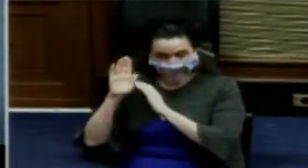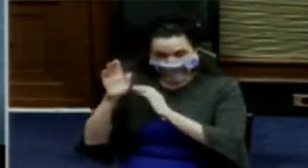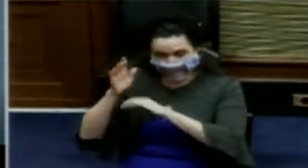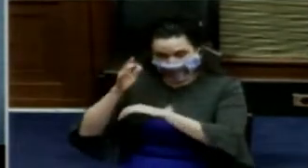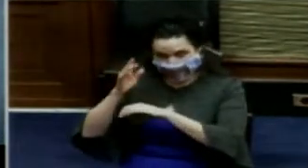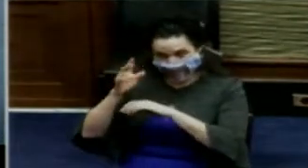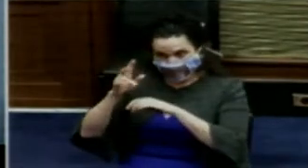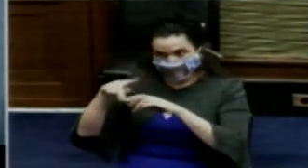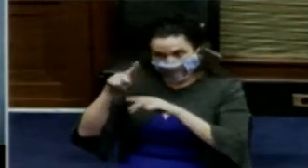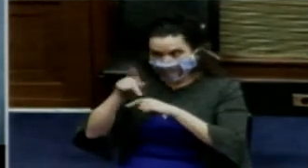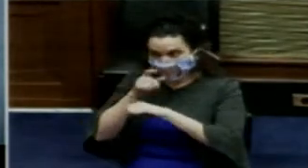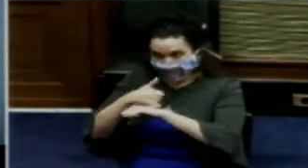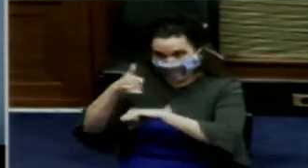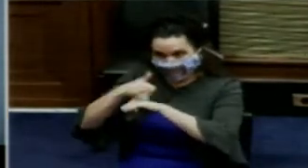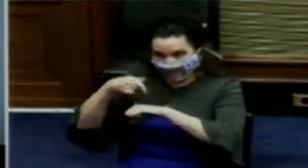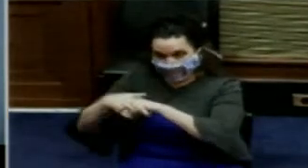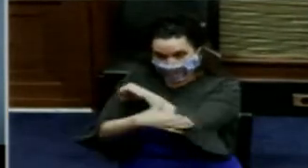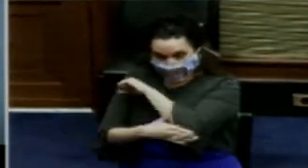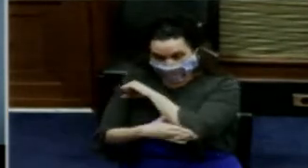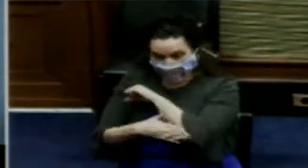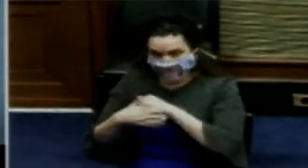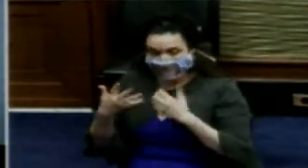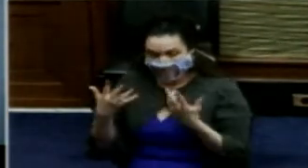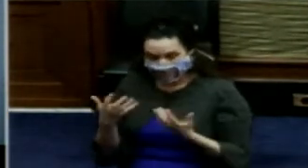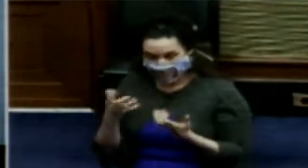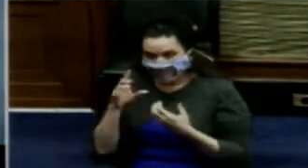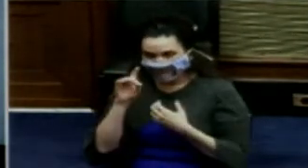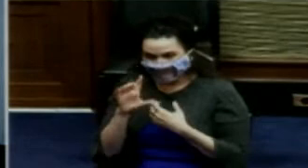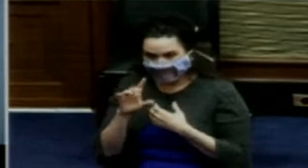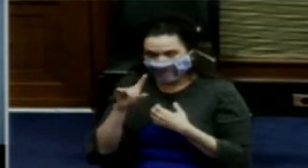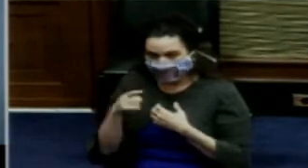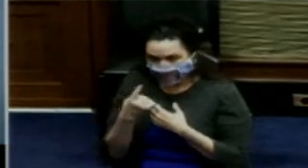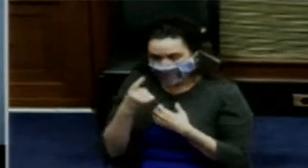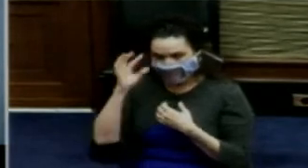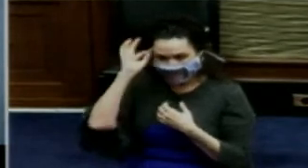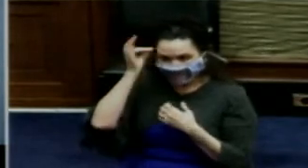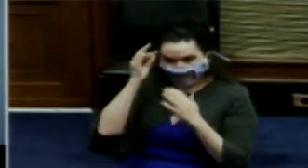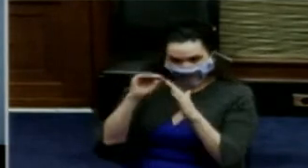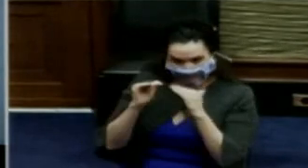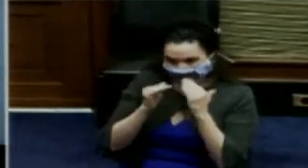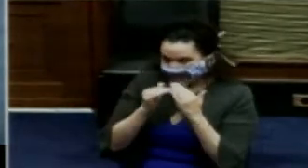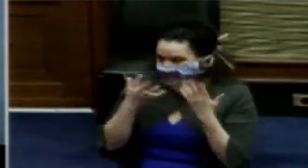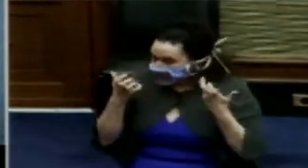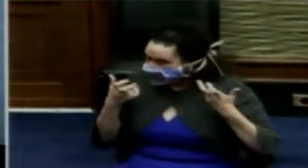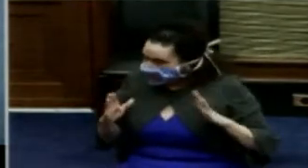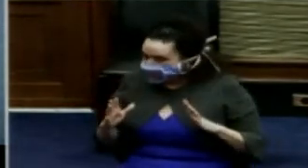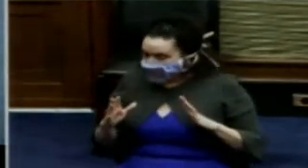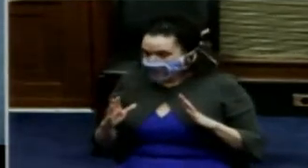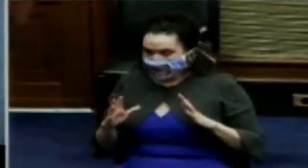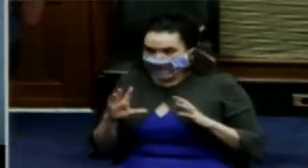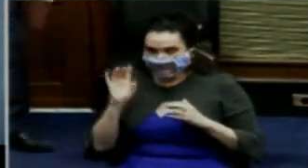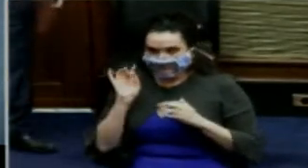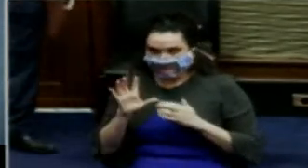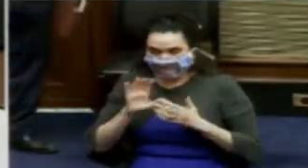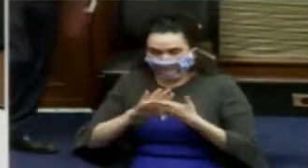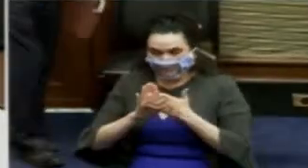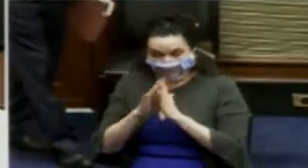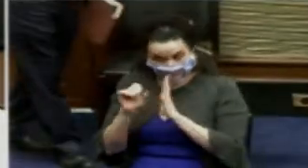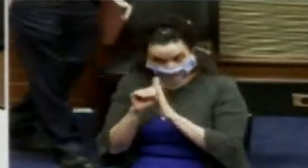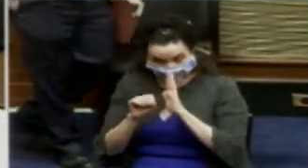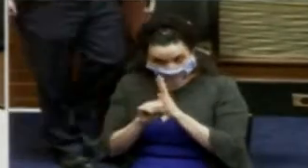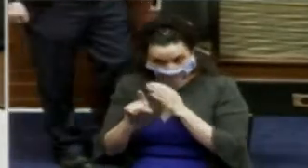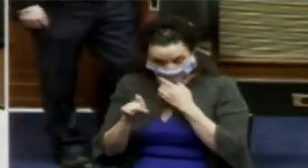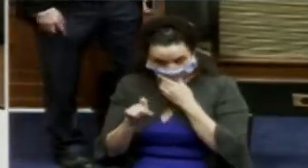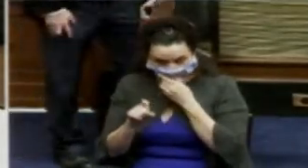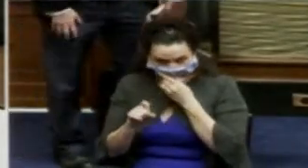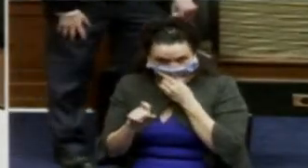have the district be only a federal city and not a state? Do you agree with that, yes or no?